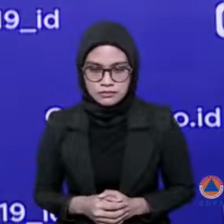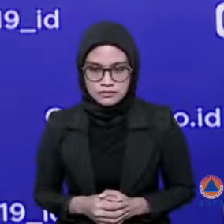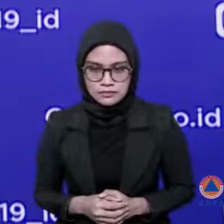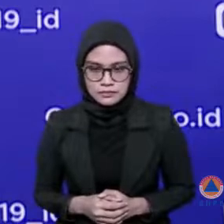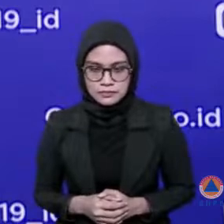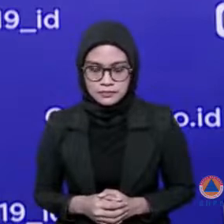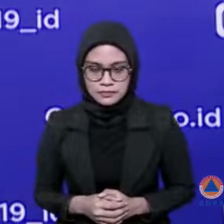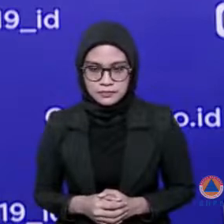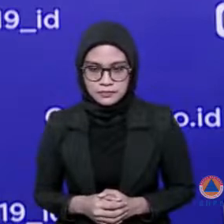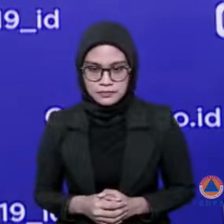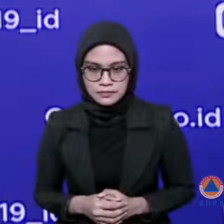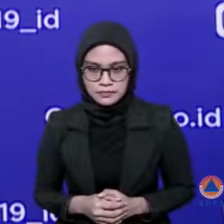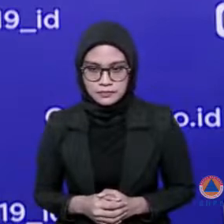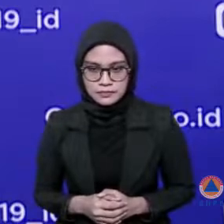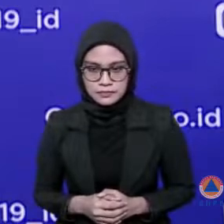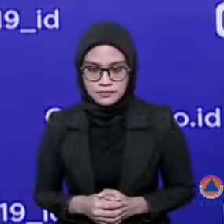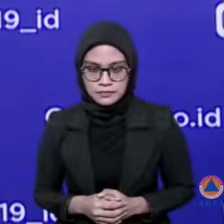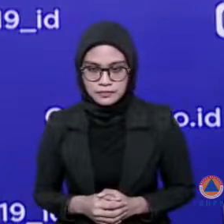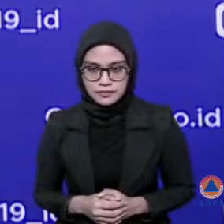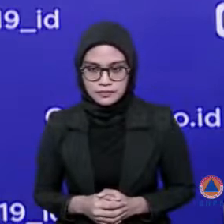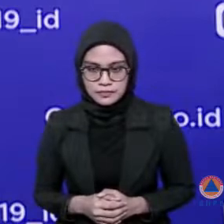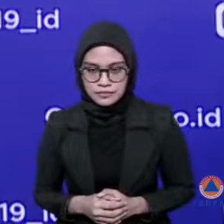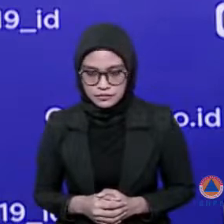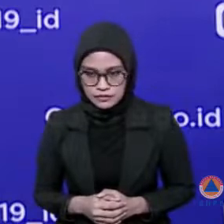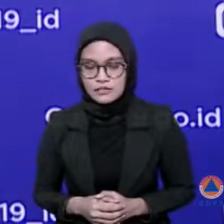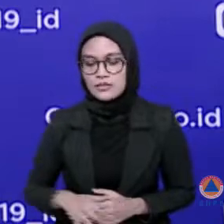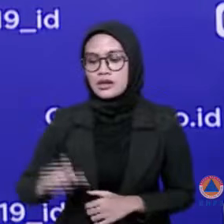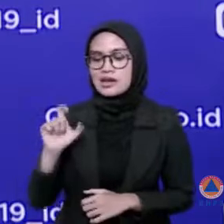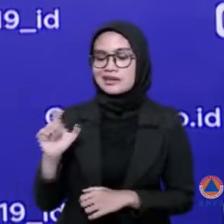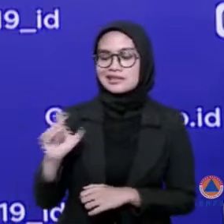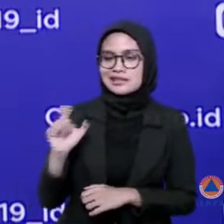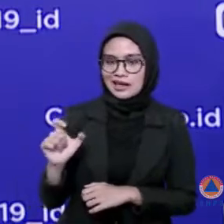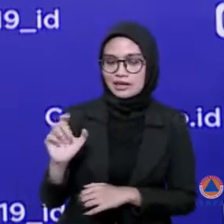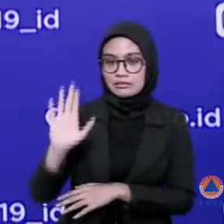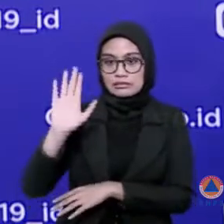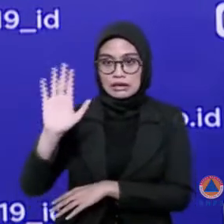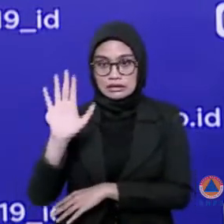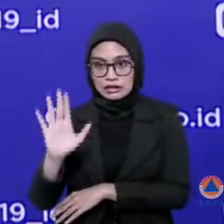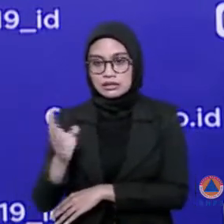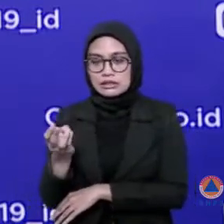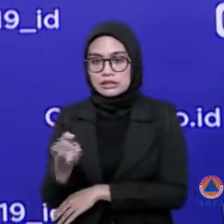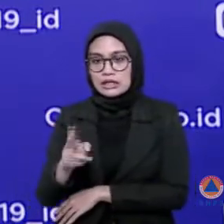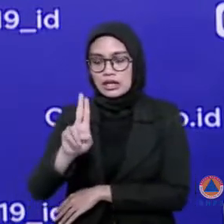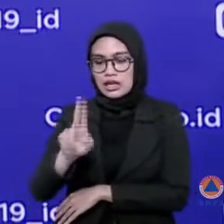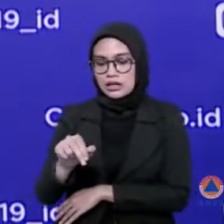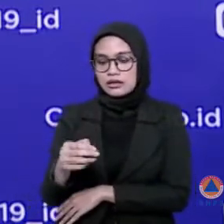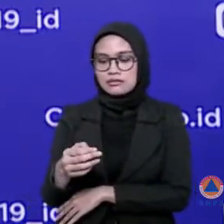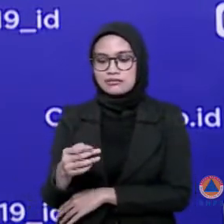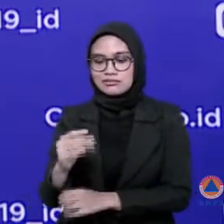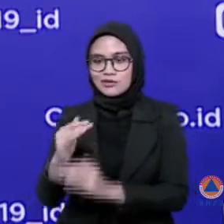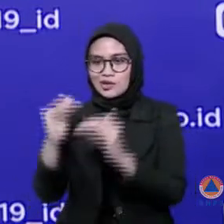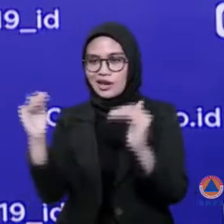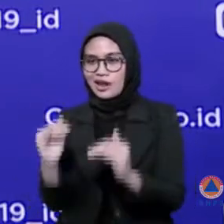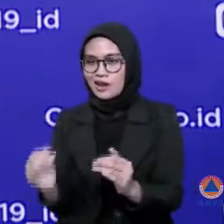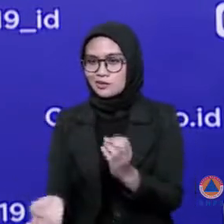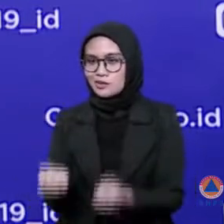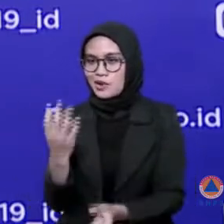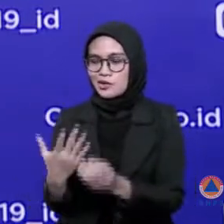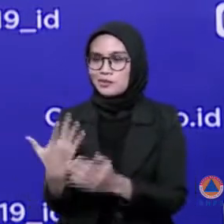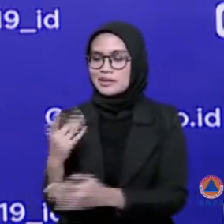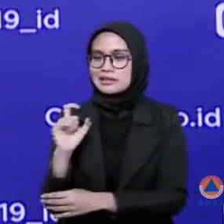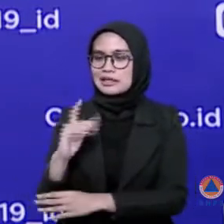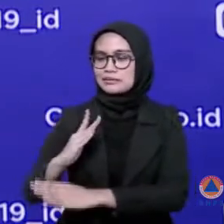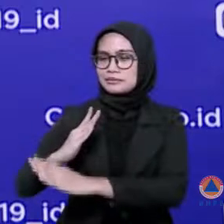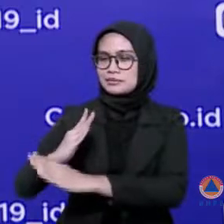country? And will Indonesian journalists be prioritized for the third vaccine dose next year? Thank you,